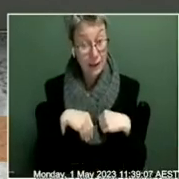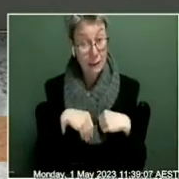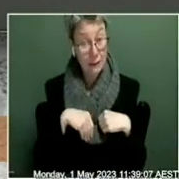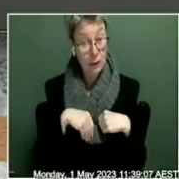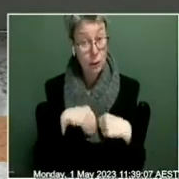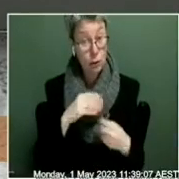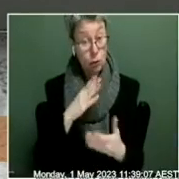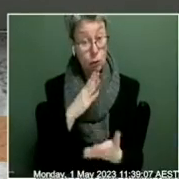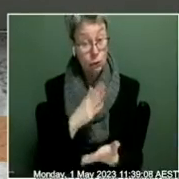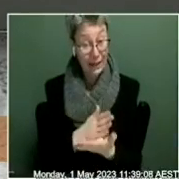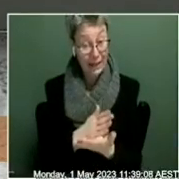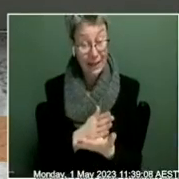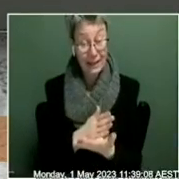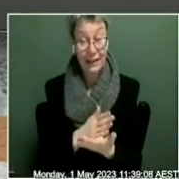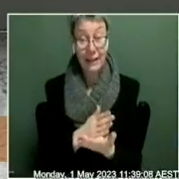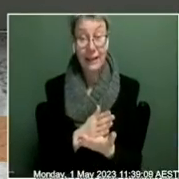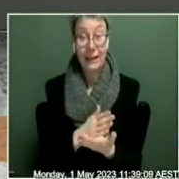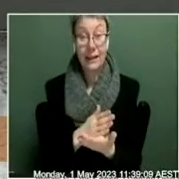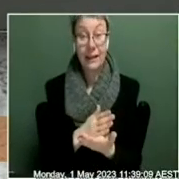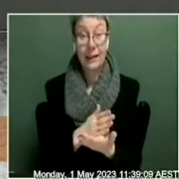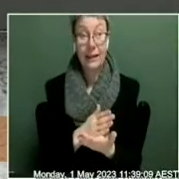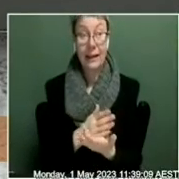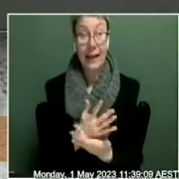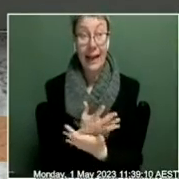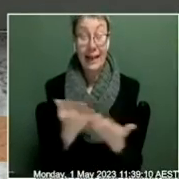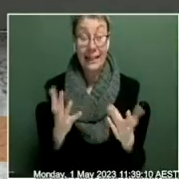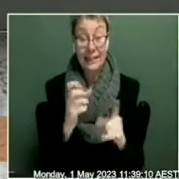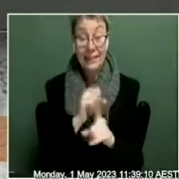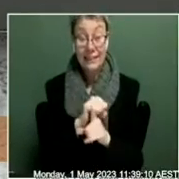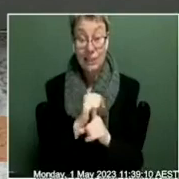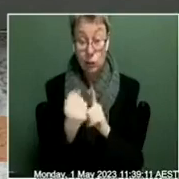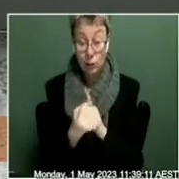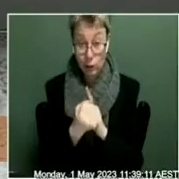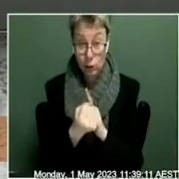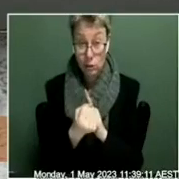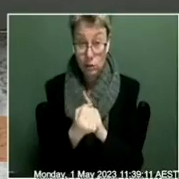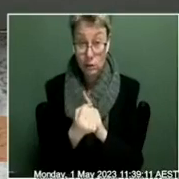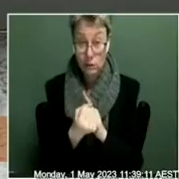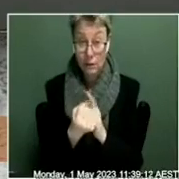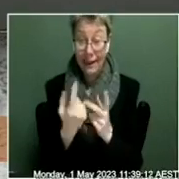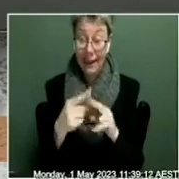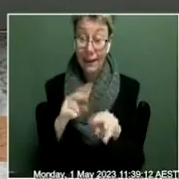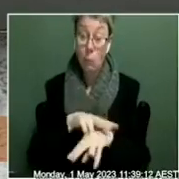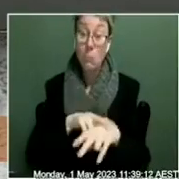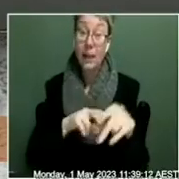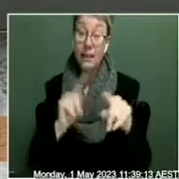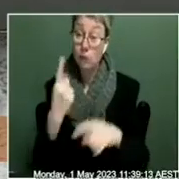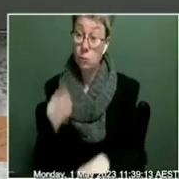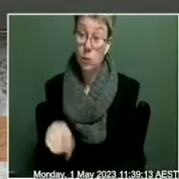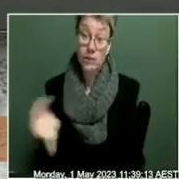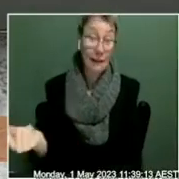Aboriginal people who are intoxicated in public is either the